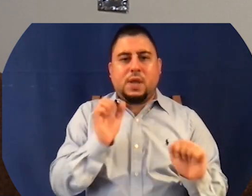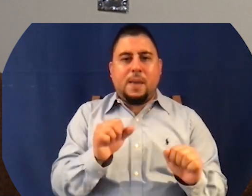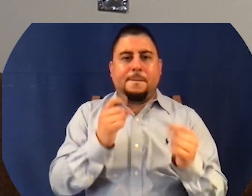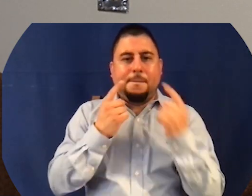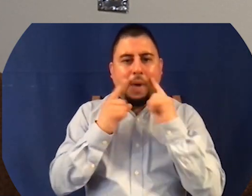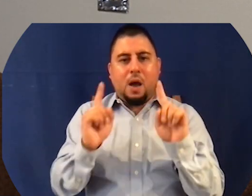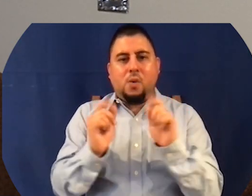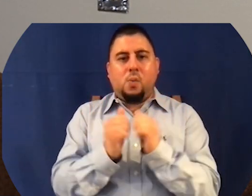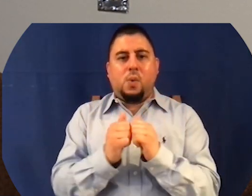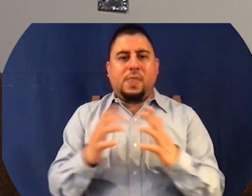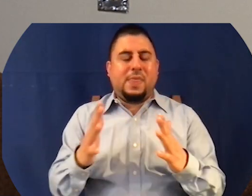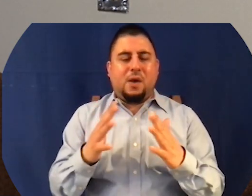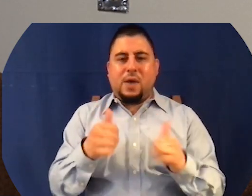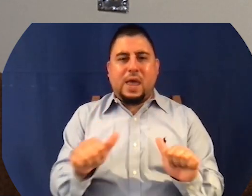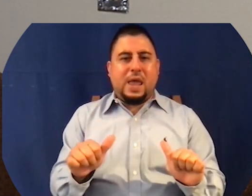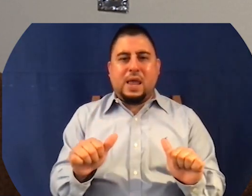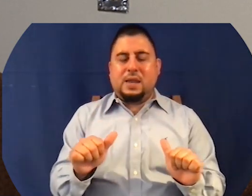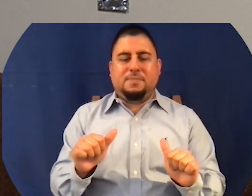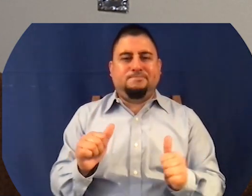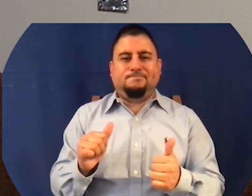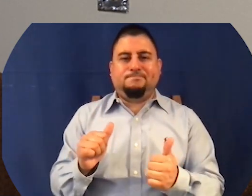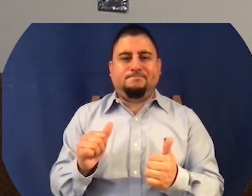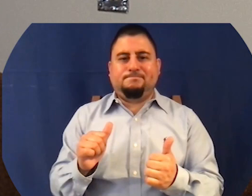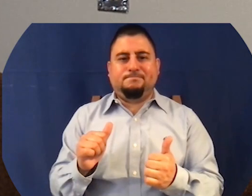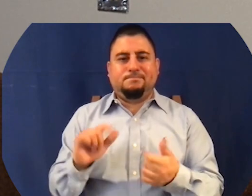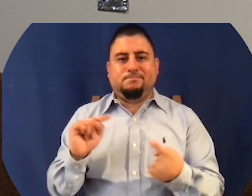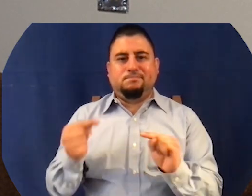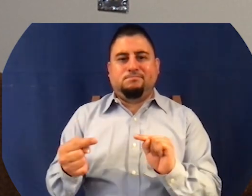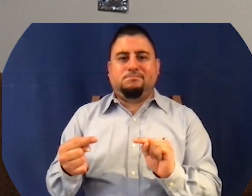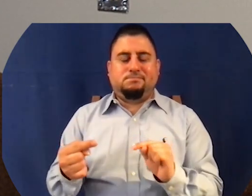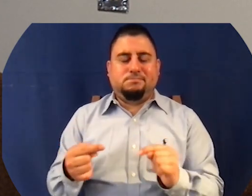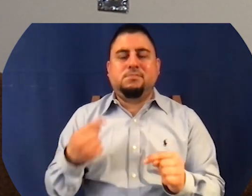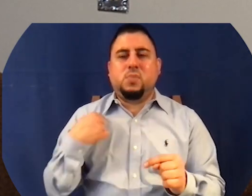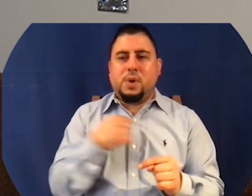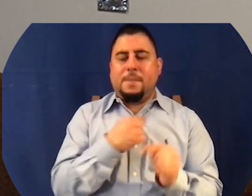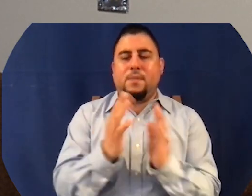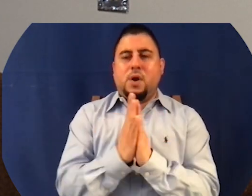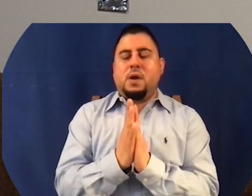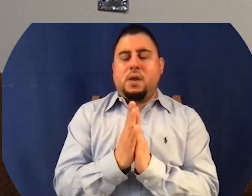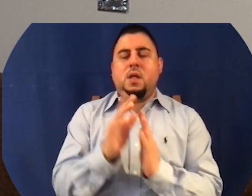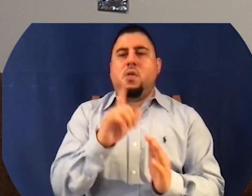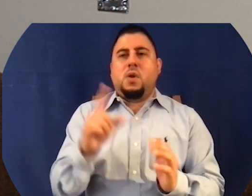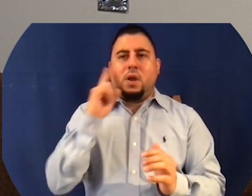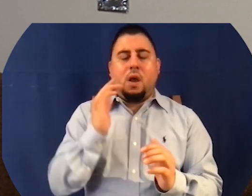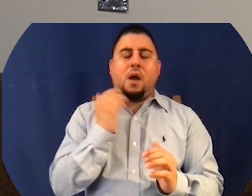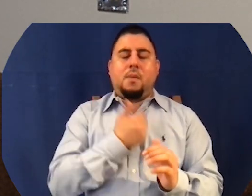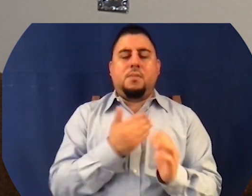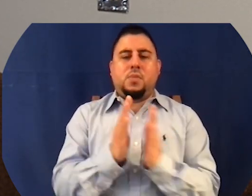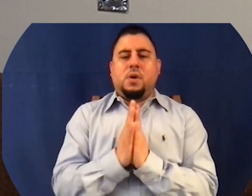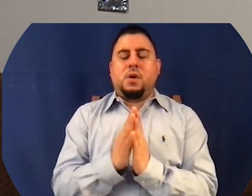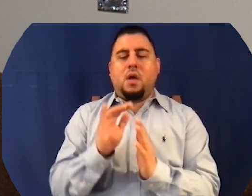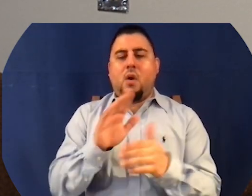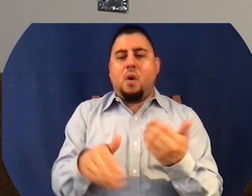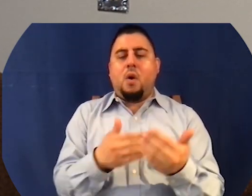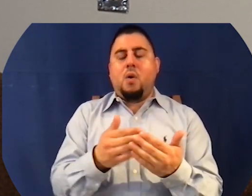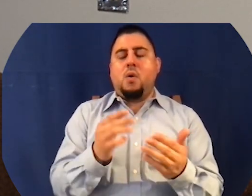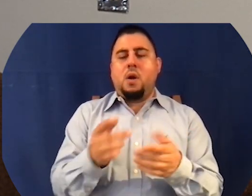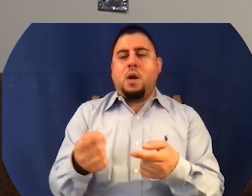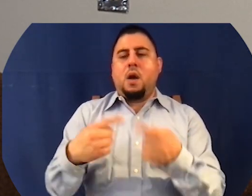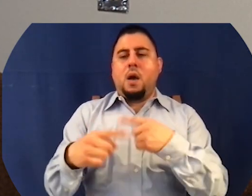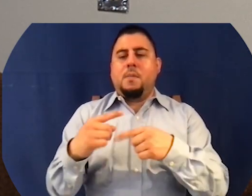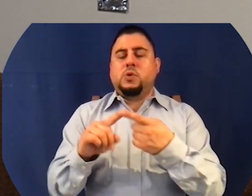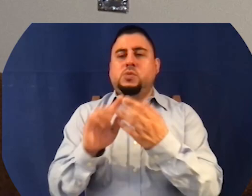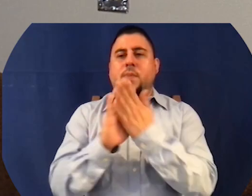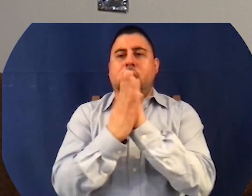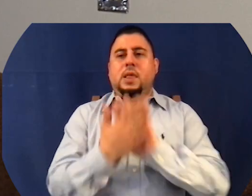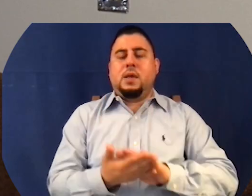achieve it without bloodshed, let us pray to the Lord. Lord, hear our prayer. That all would come to